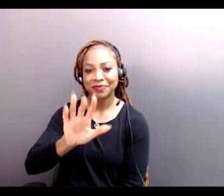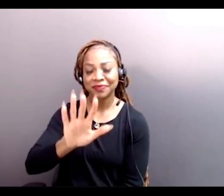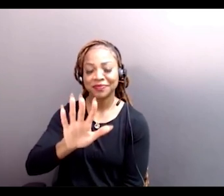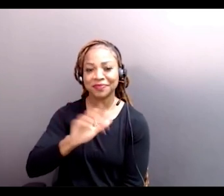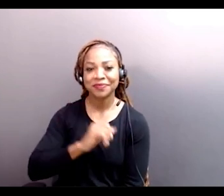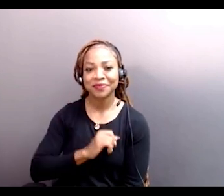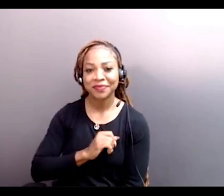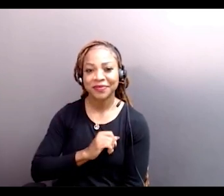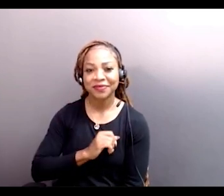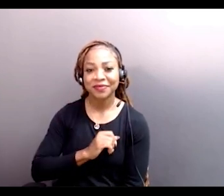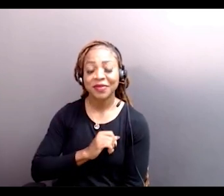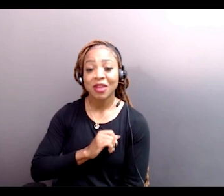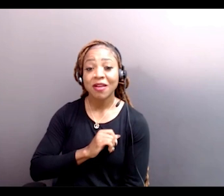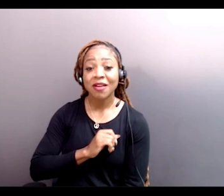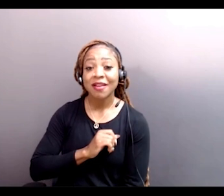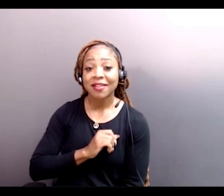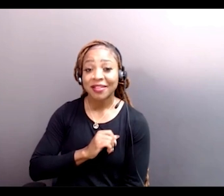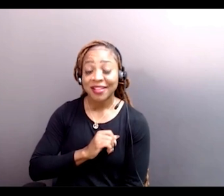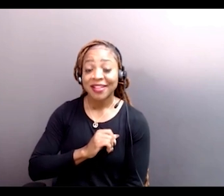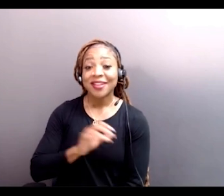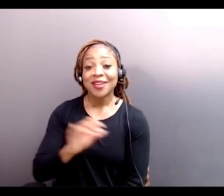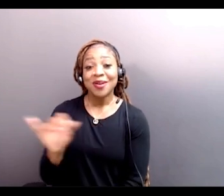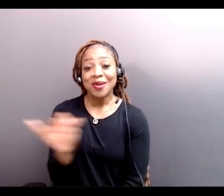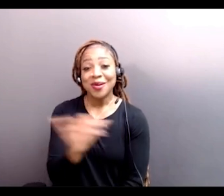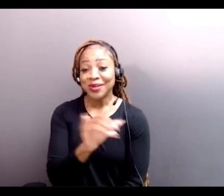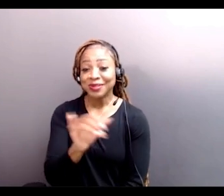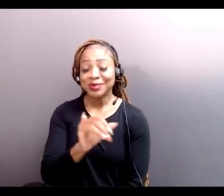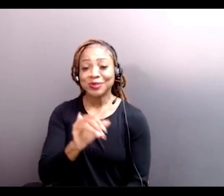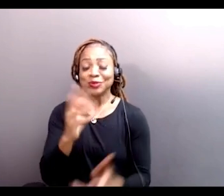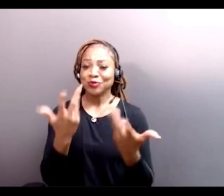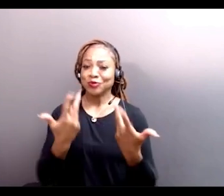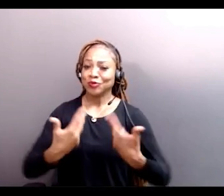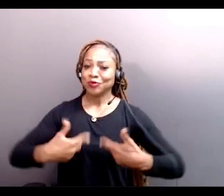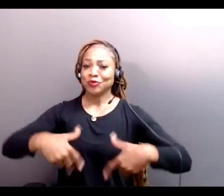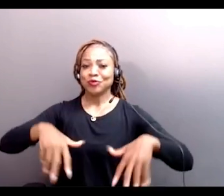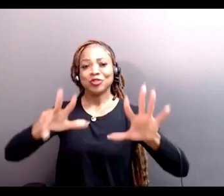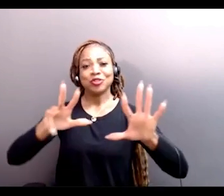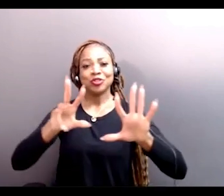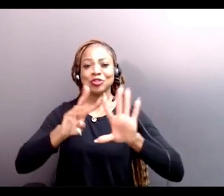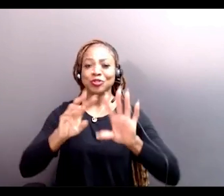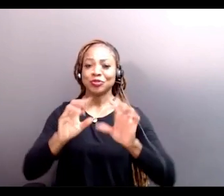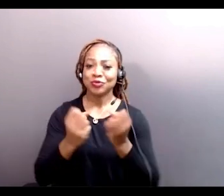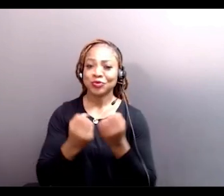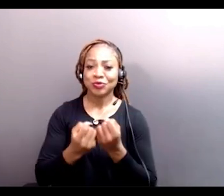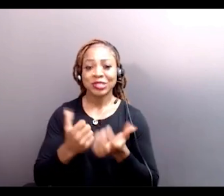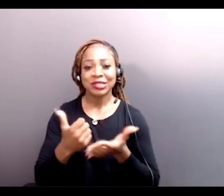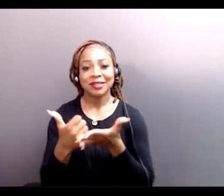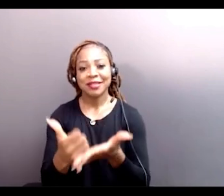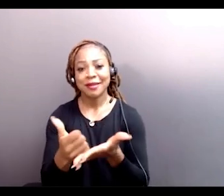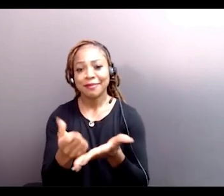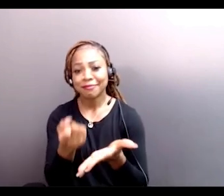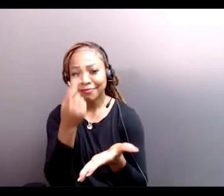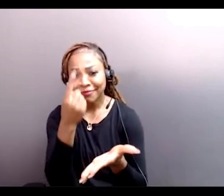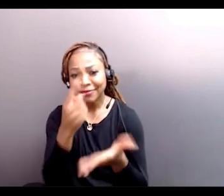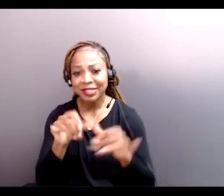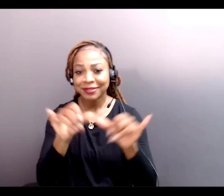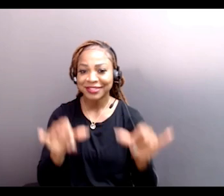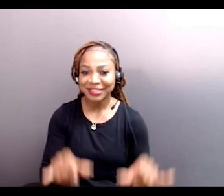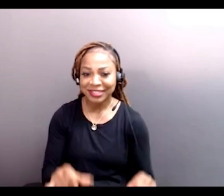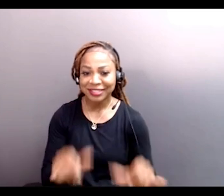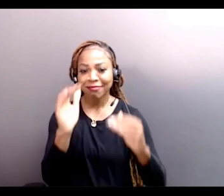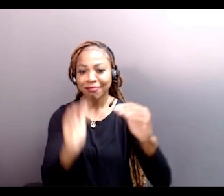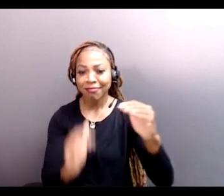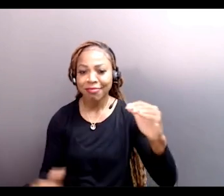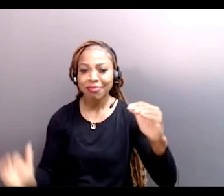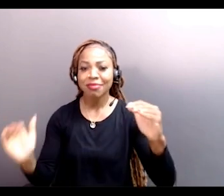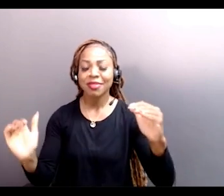1-888-829-5815. And on all those notes, this wraps up our series on understanding systems of